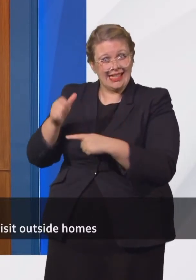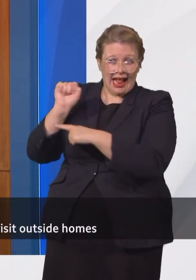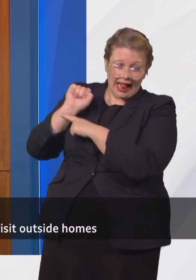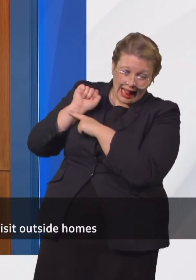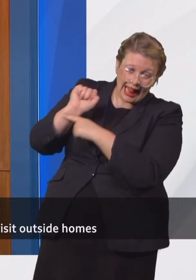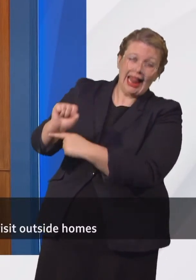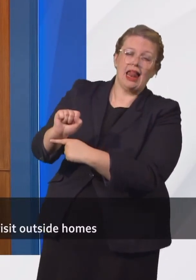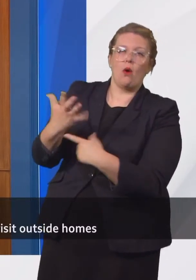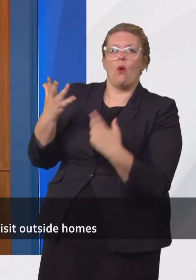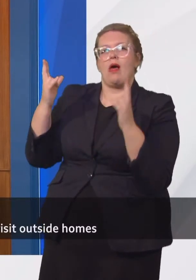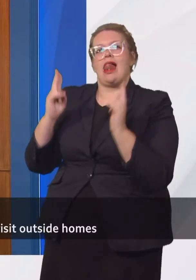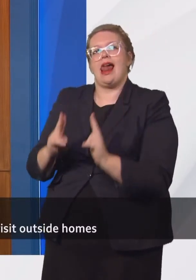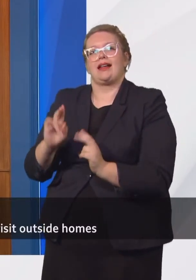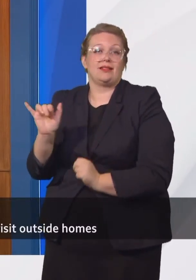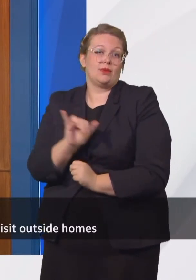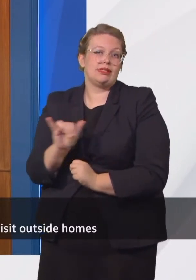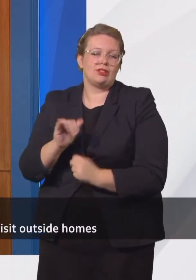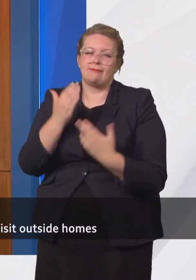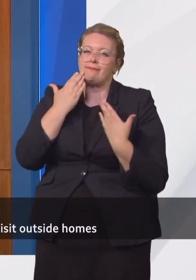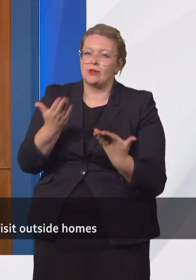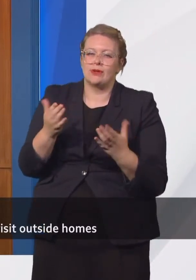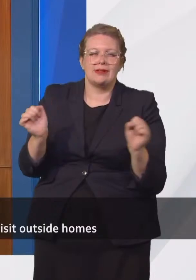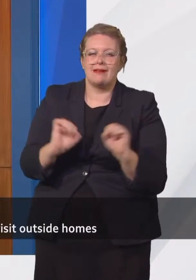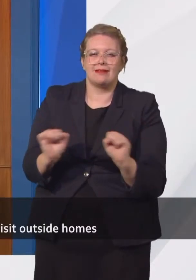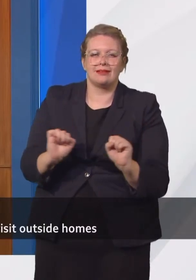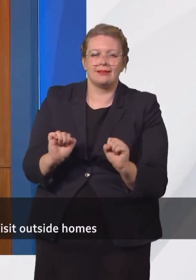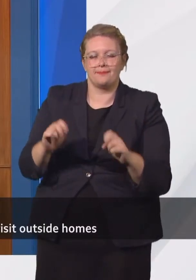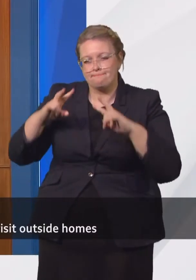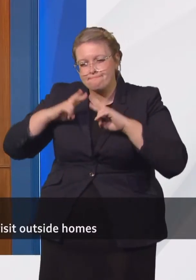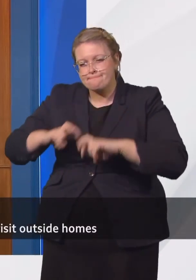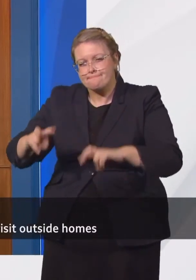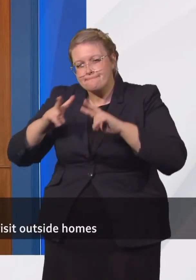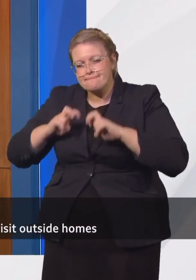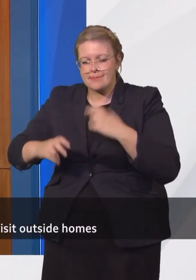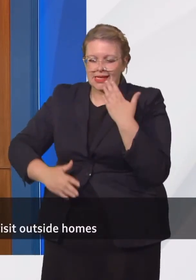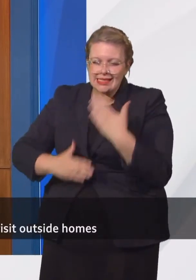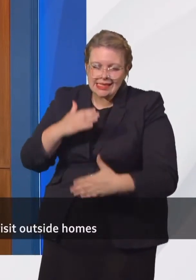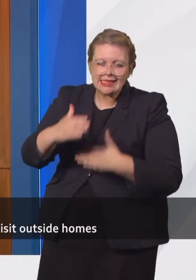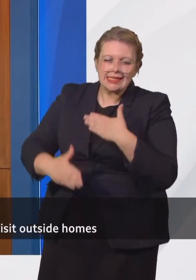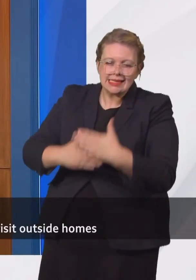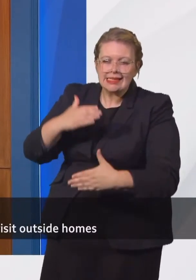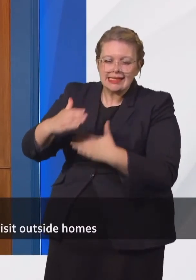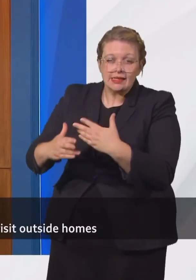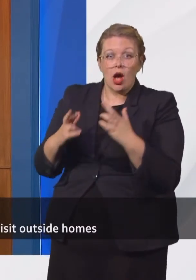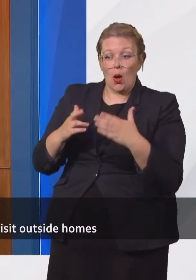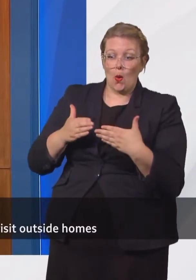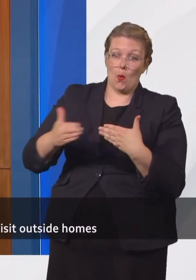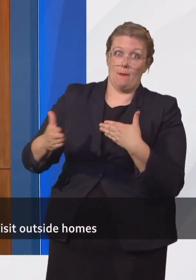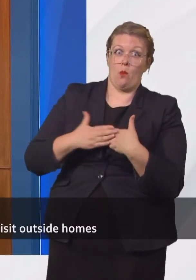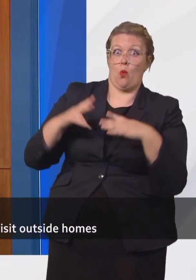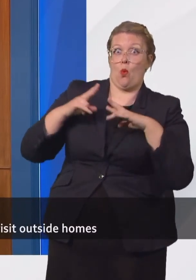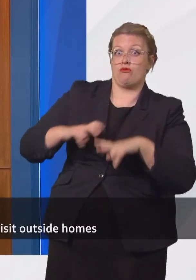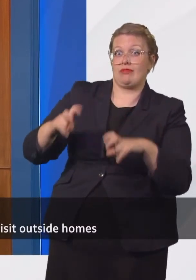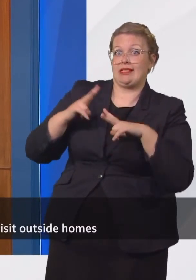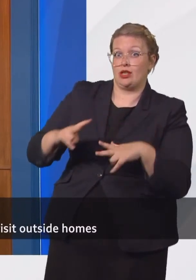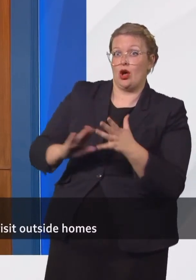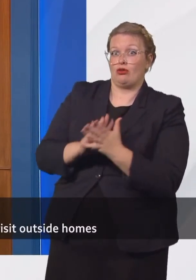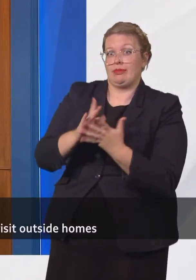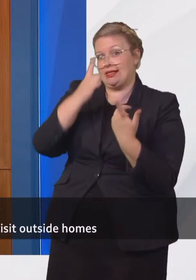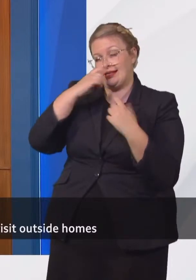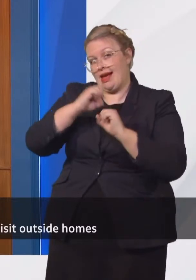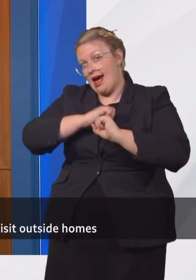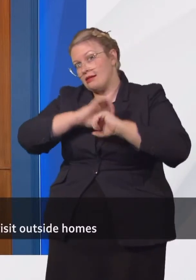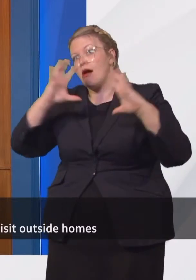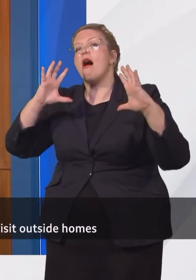us real clarity, and they will help us pull this picture together so that I hope we can move with maximum